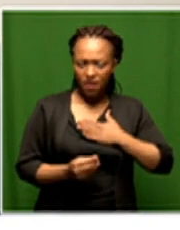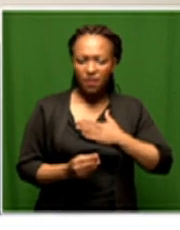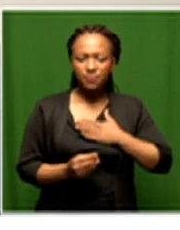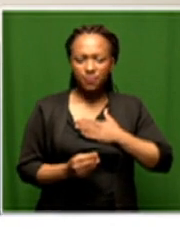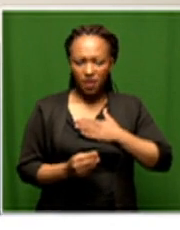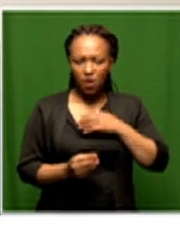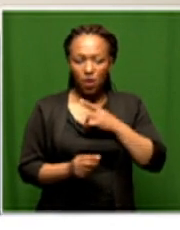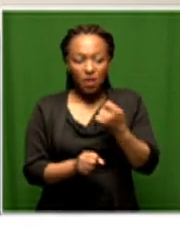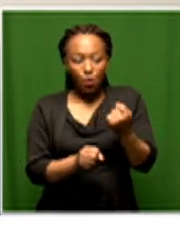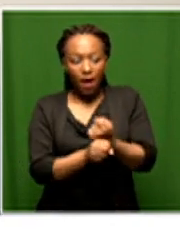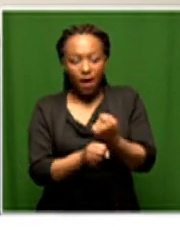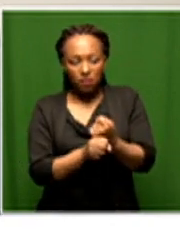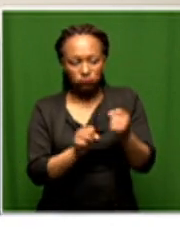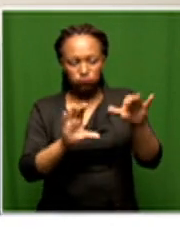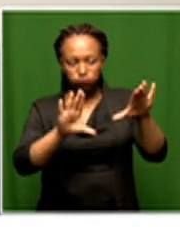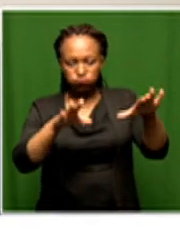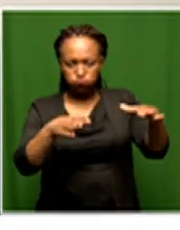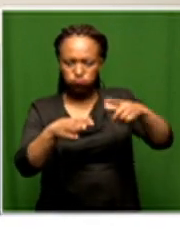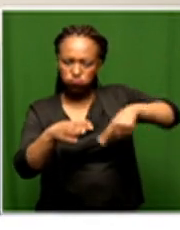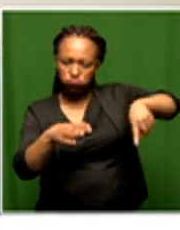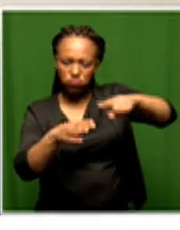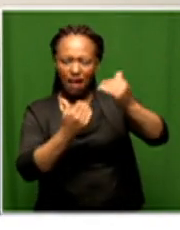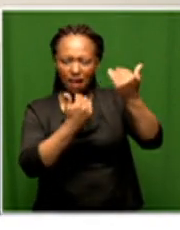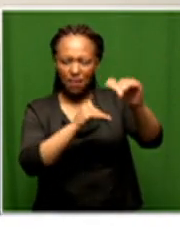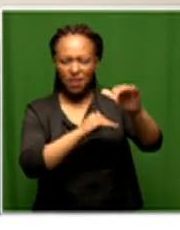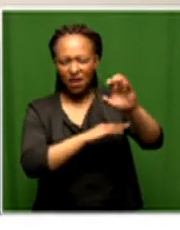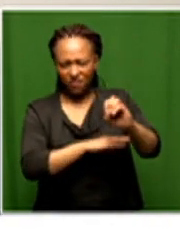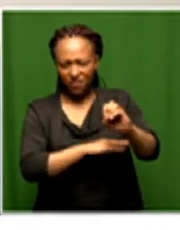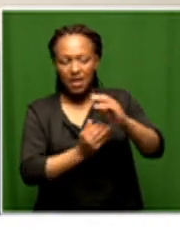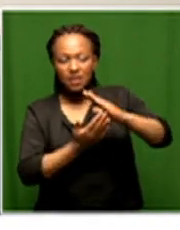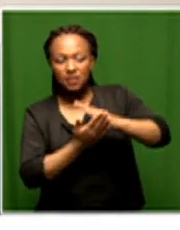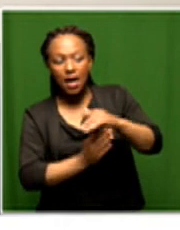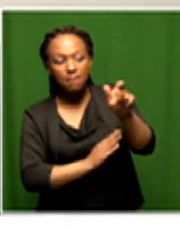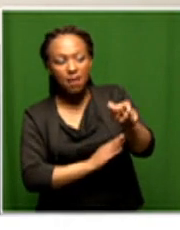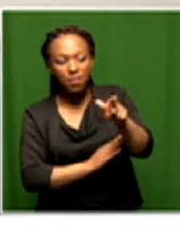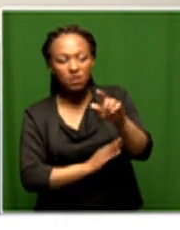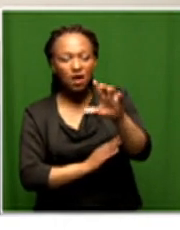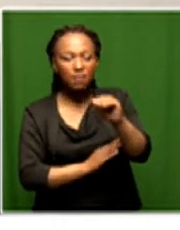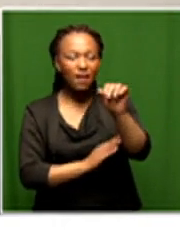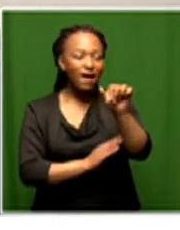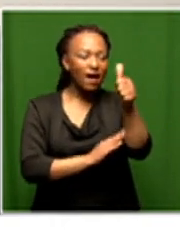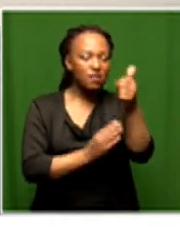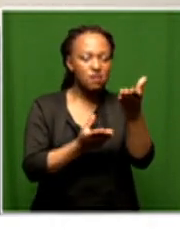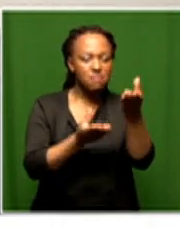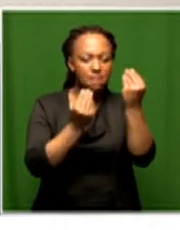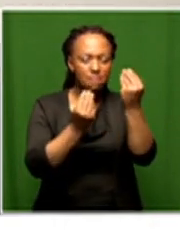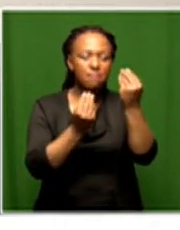the work industry in that area, it's limited. So some of the guys are opting to have to go